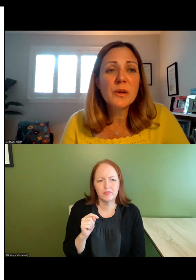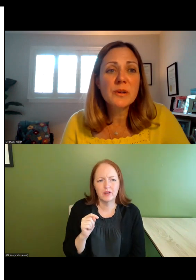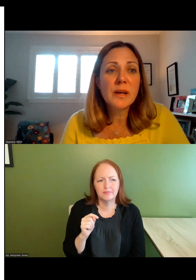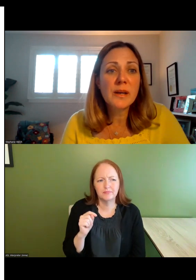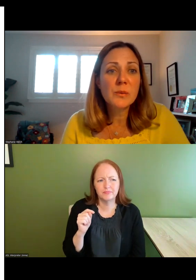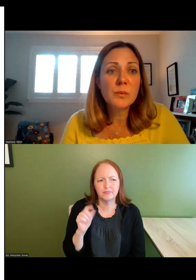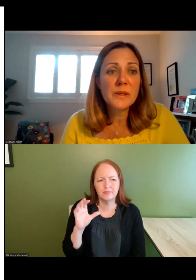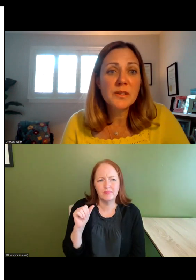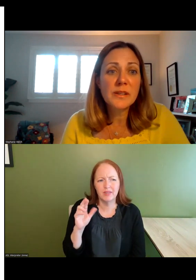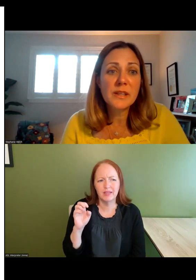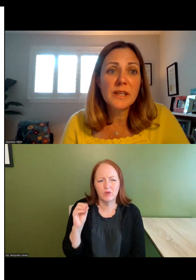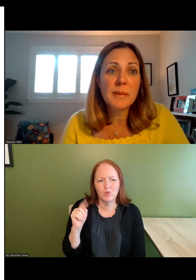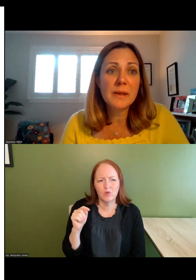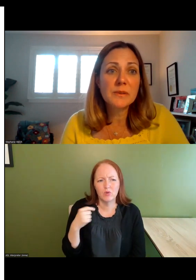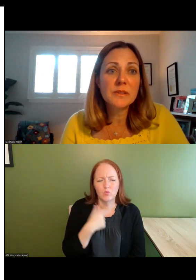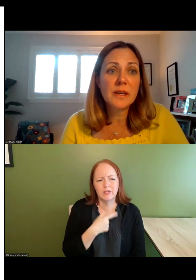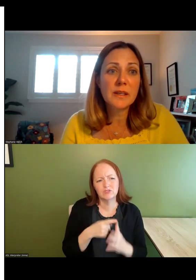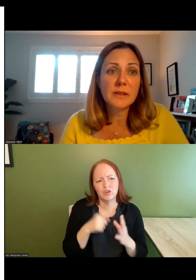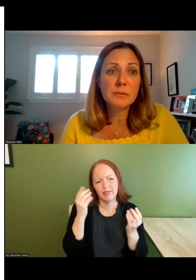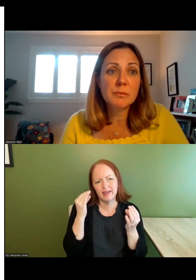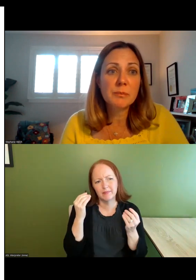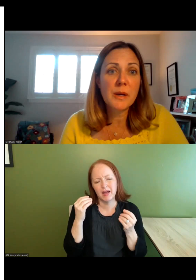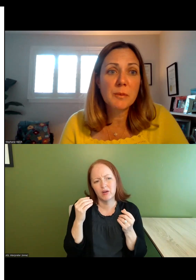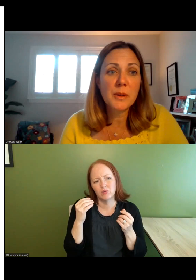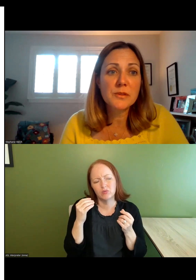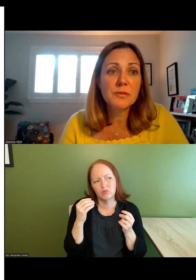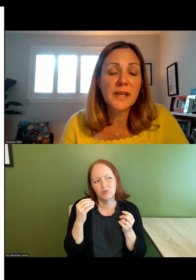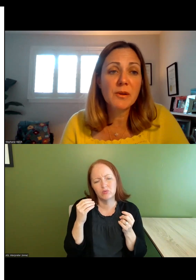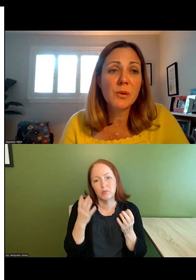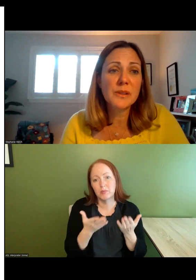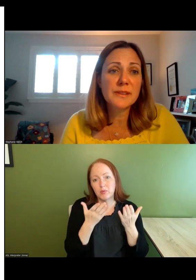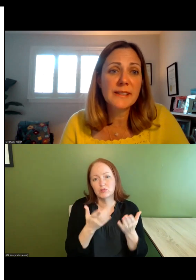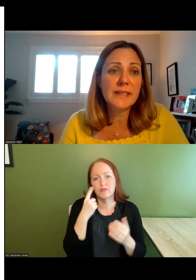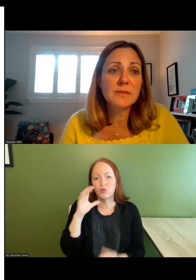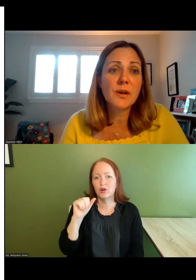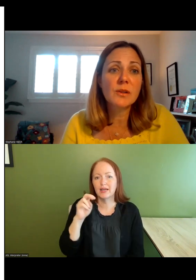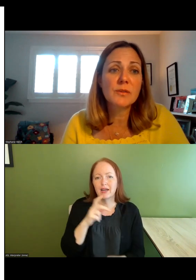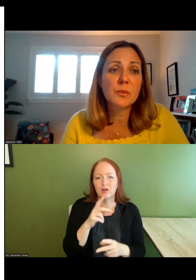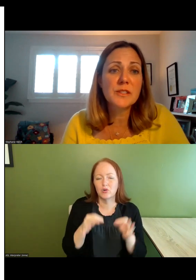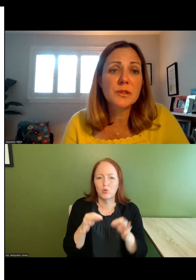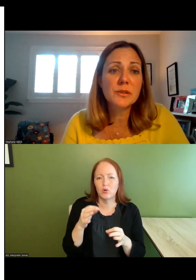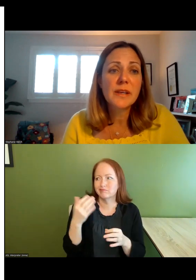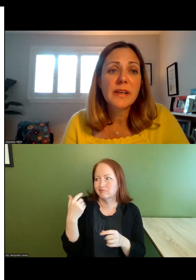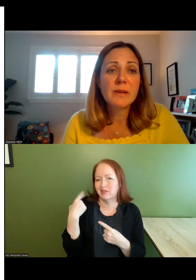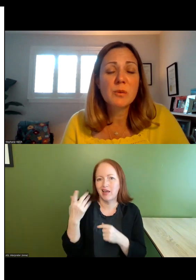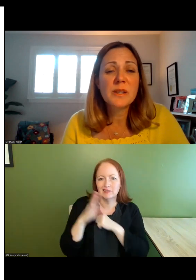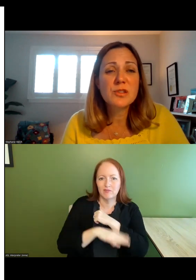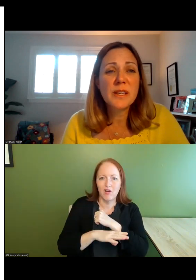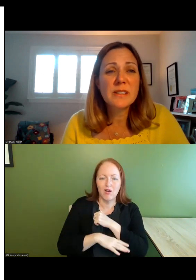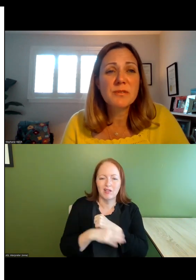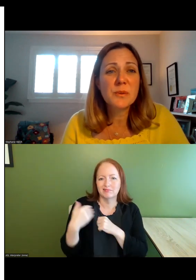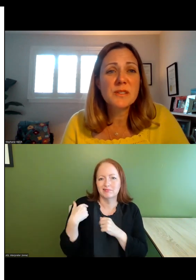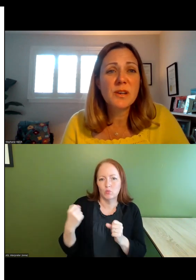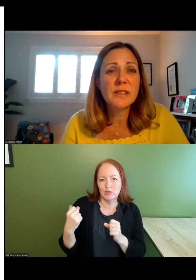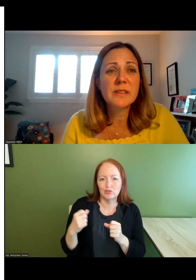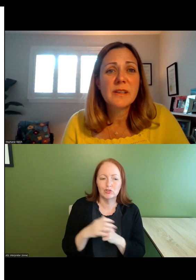Care Court, we started thinking about a proposal for Care Court late last fall over the winter, and we're really